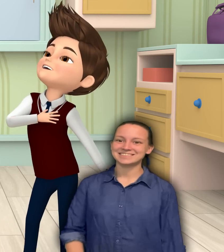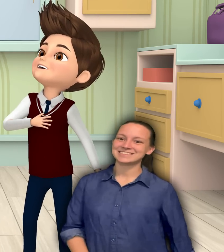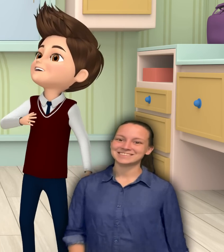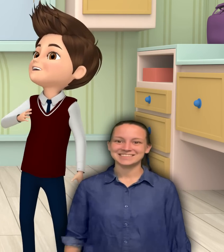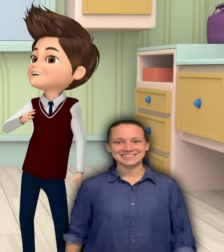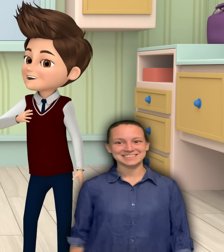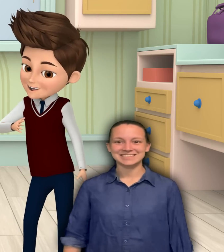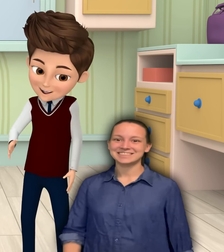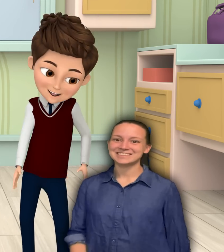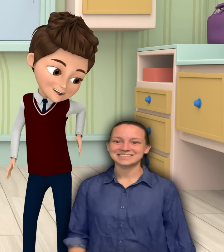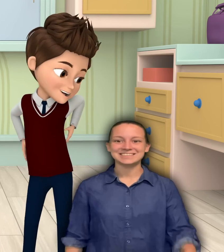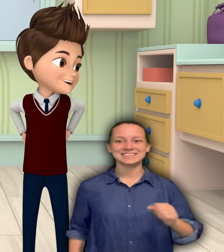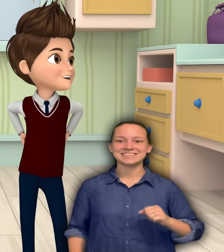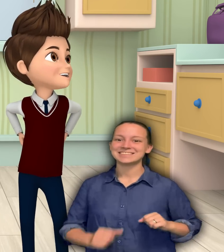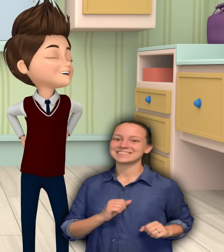care